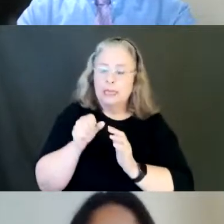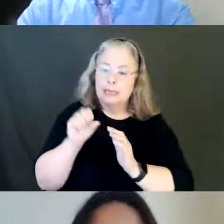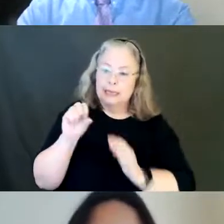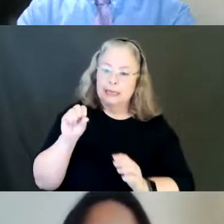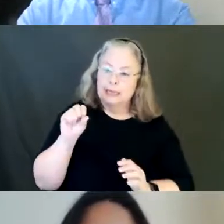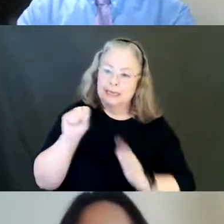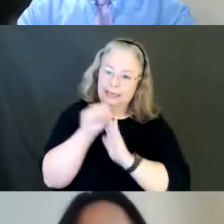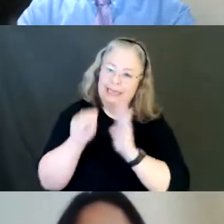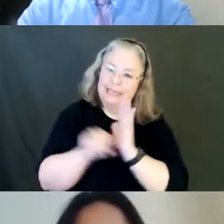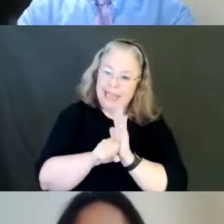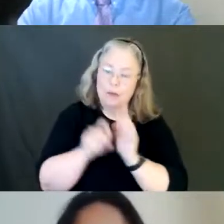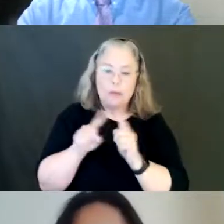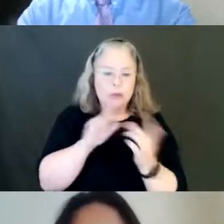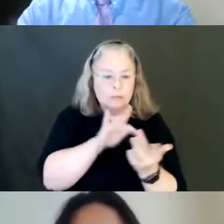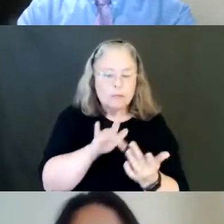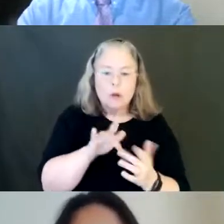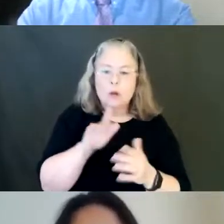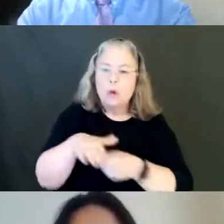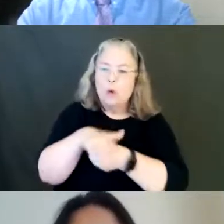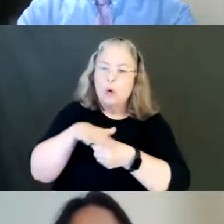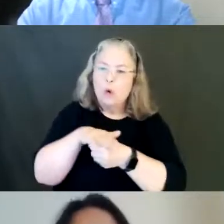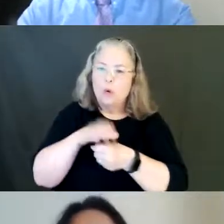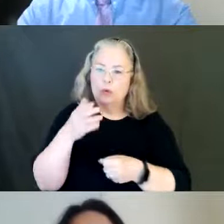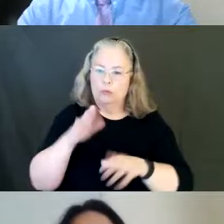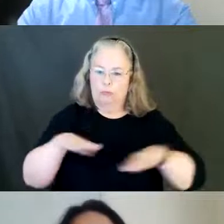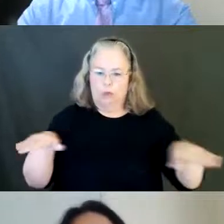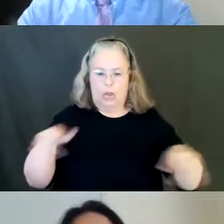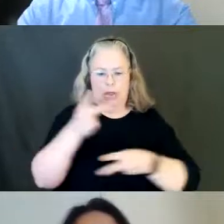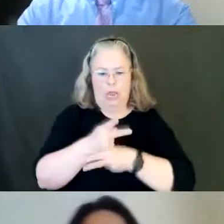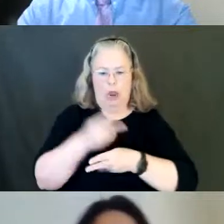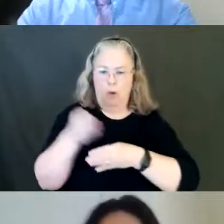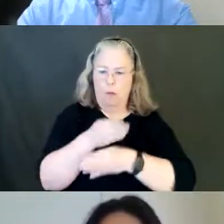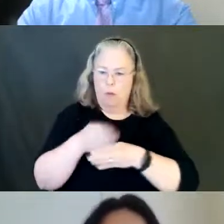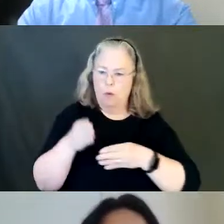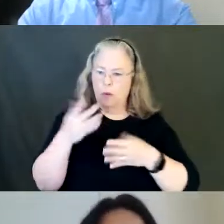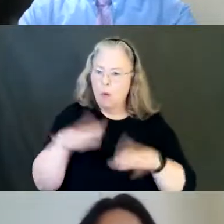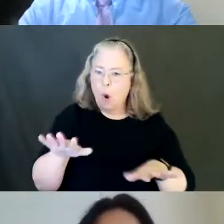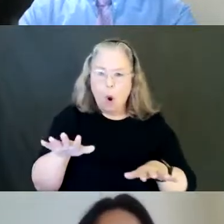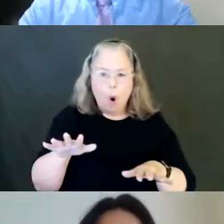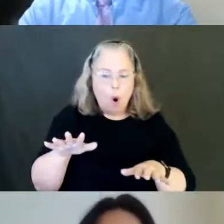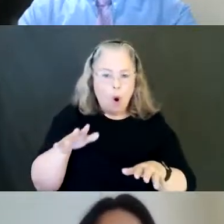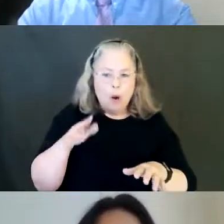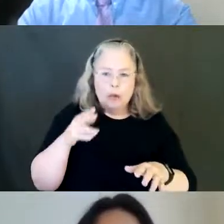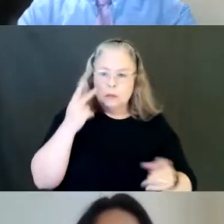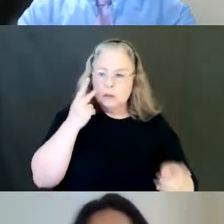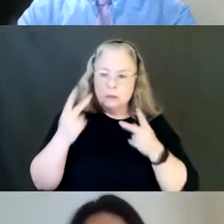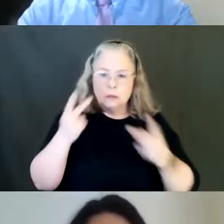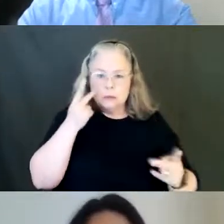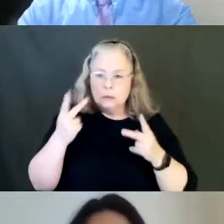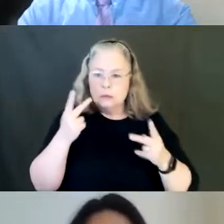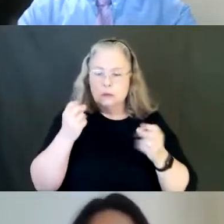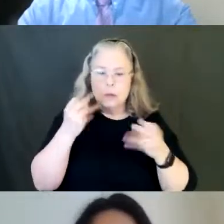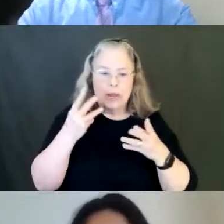out to our local childcare partners. We have already been exposed to so many different types of